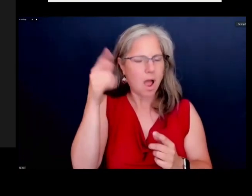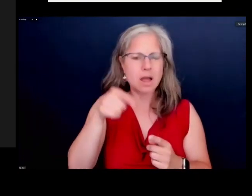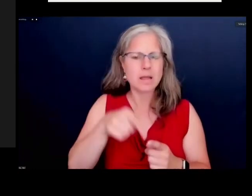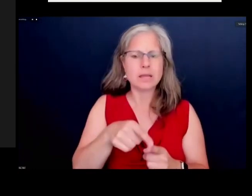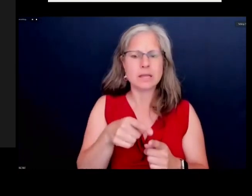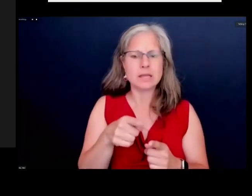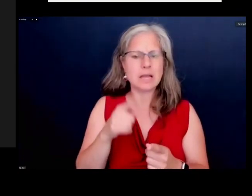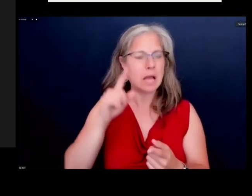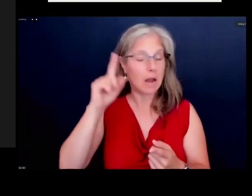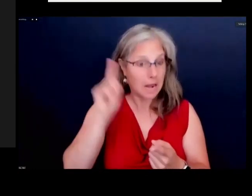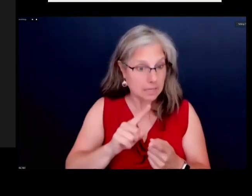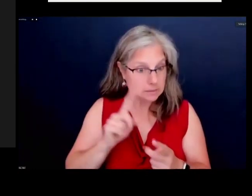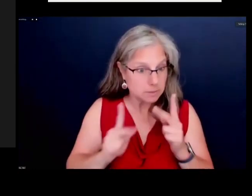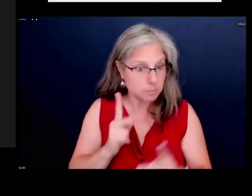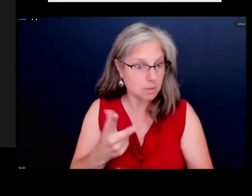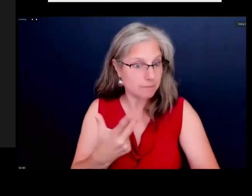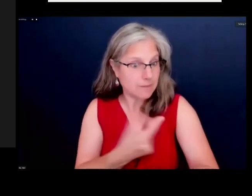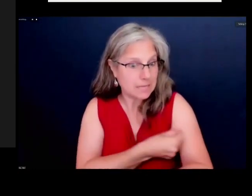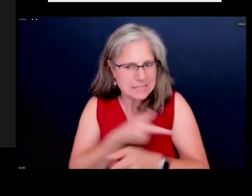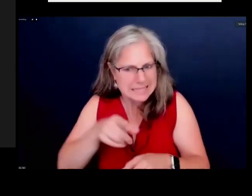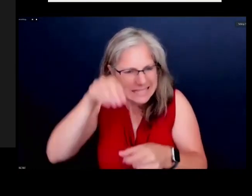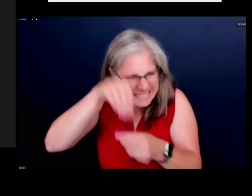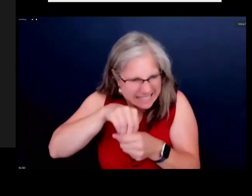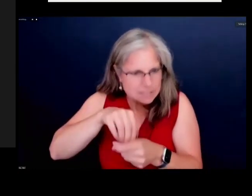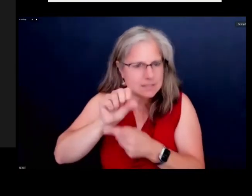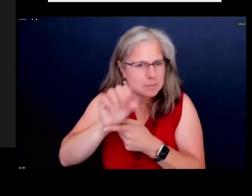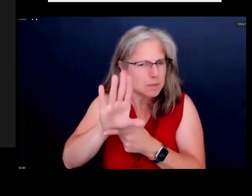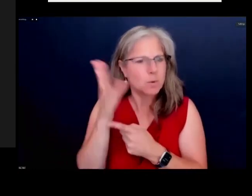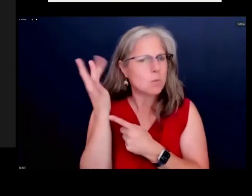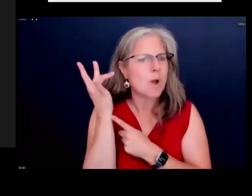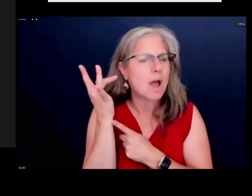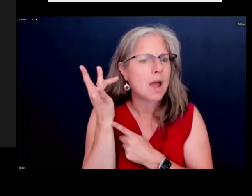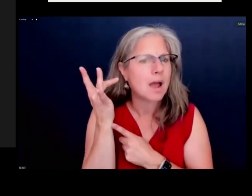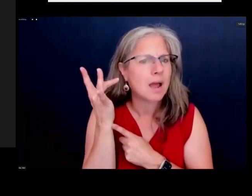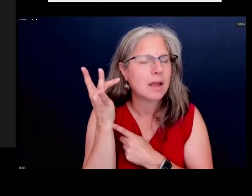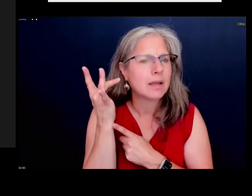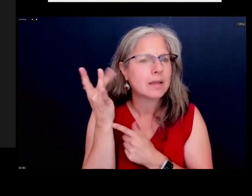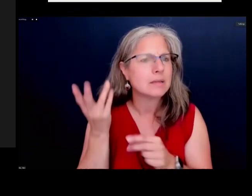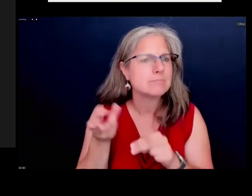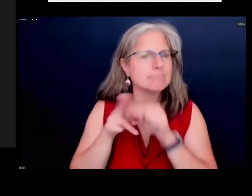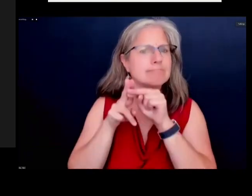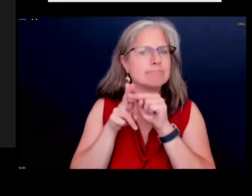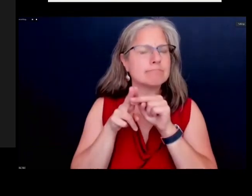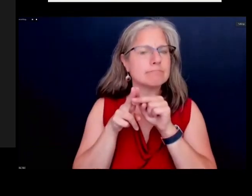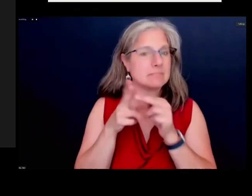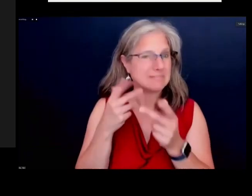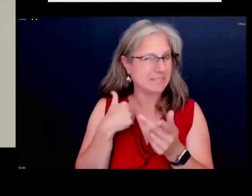the tourism, or do you have some information?